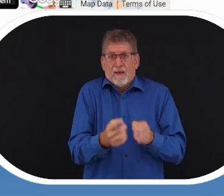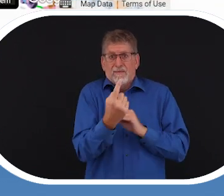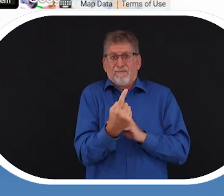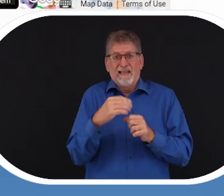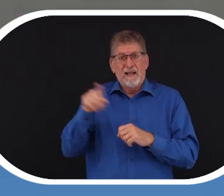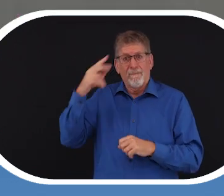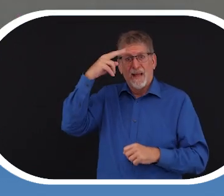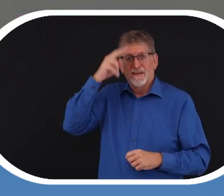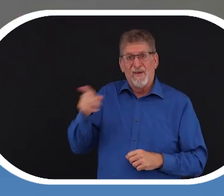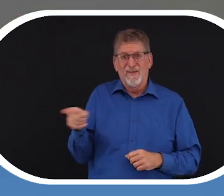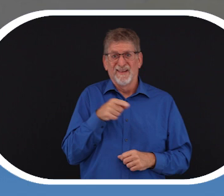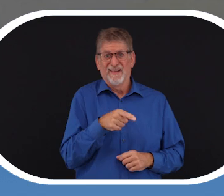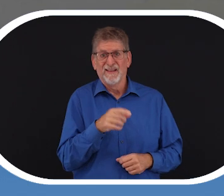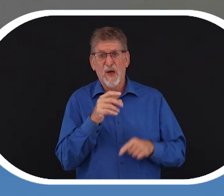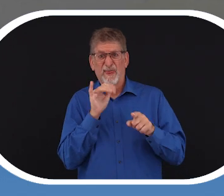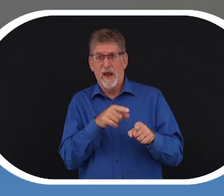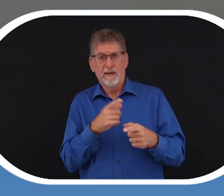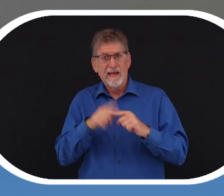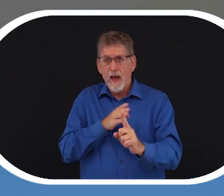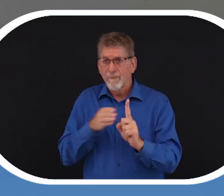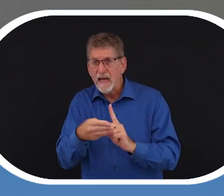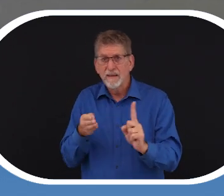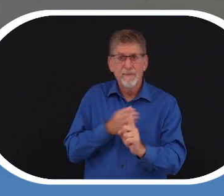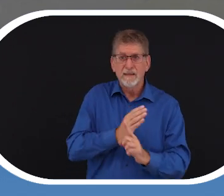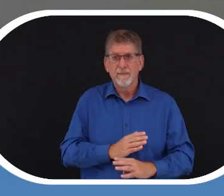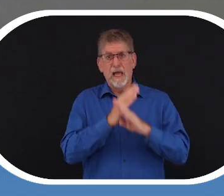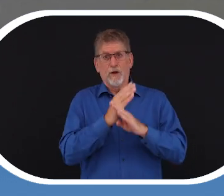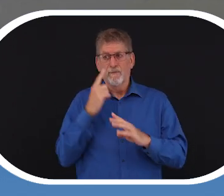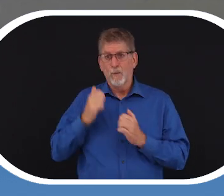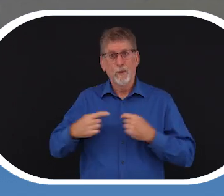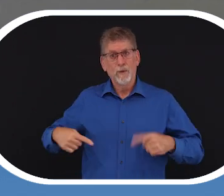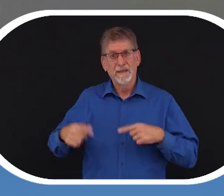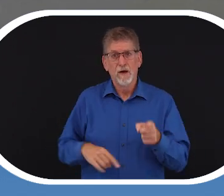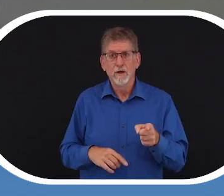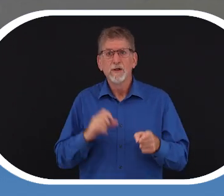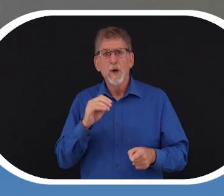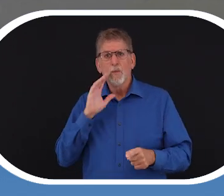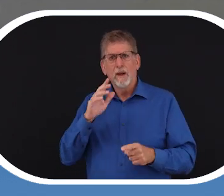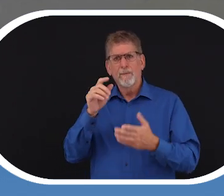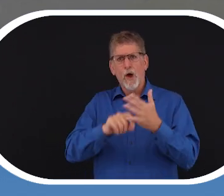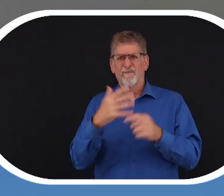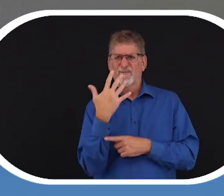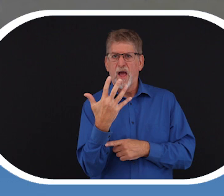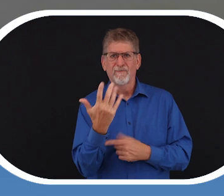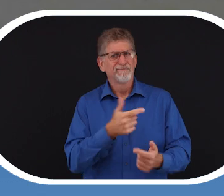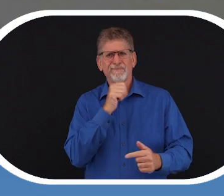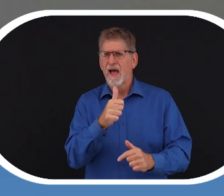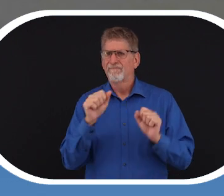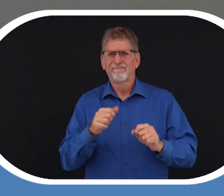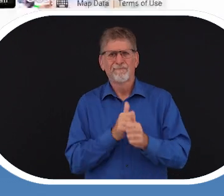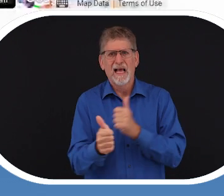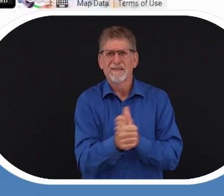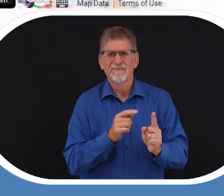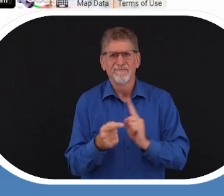identified that whole obstacle right there in this fairly narrow sidewalk, and this is from our deployment in Mexico. So this would be an impassable barrier to